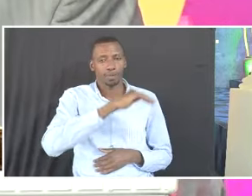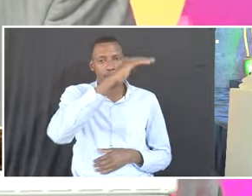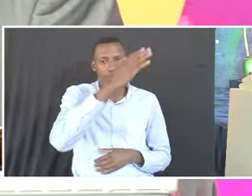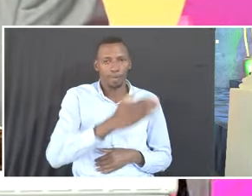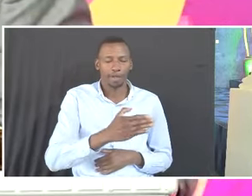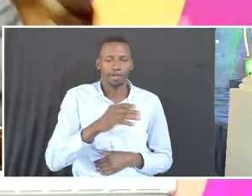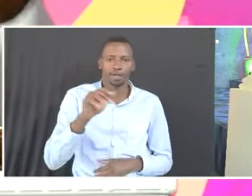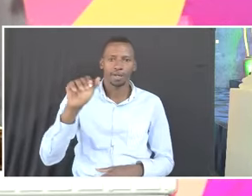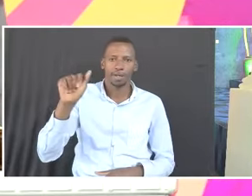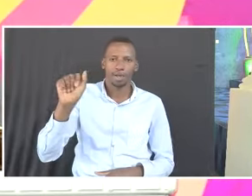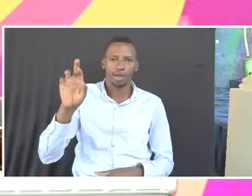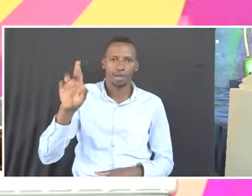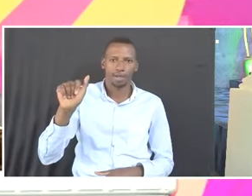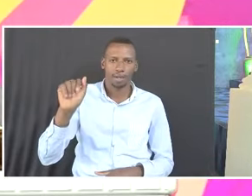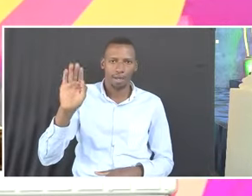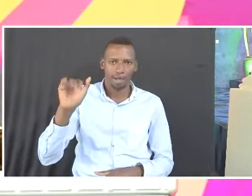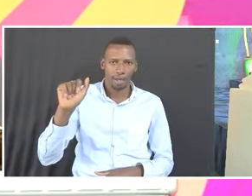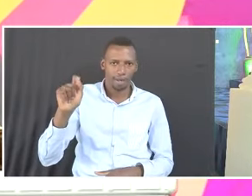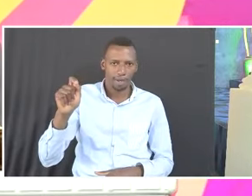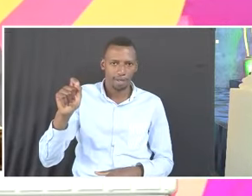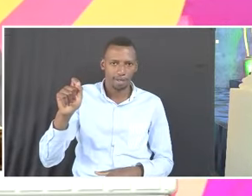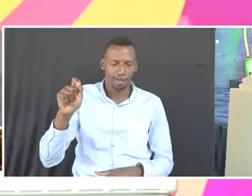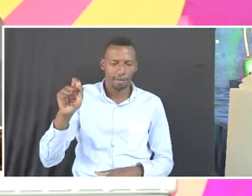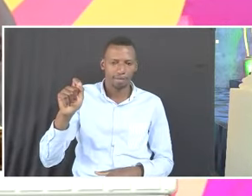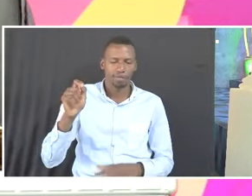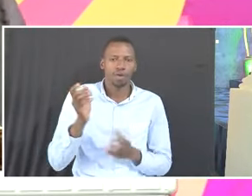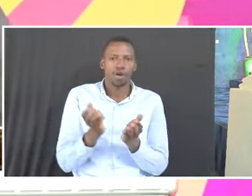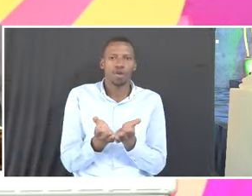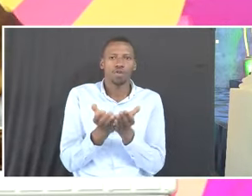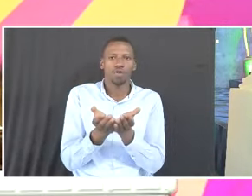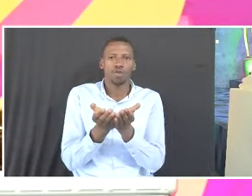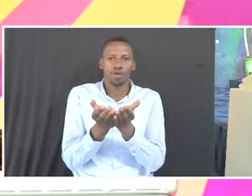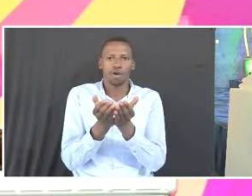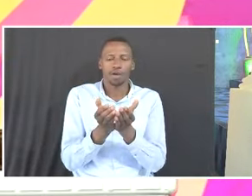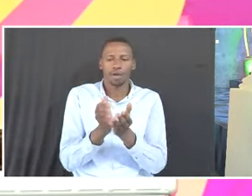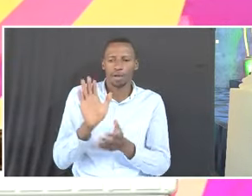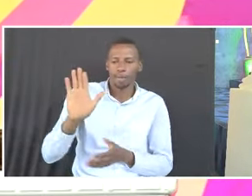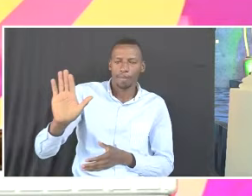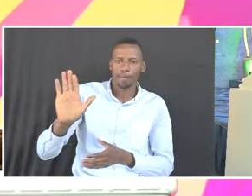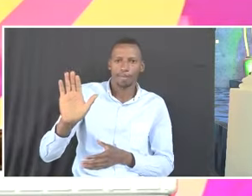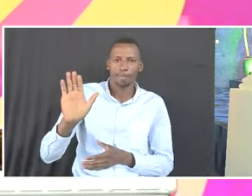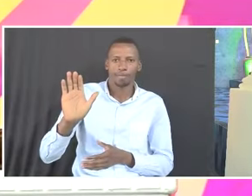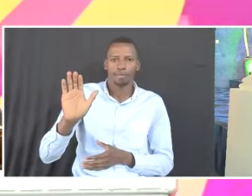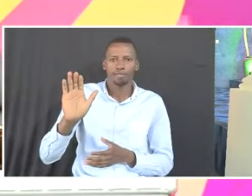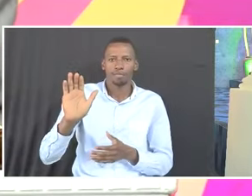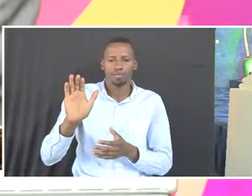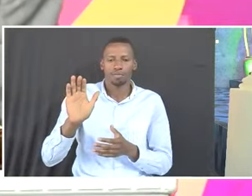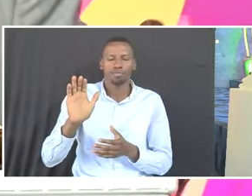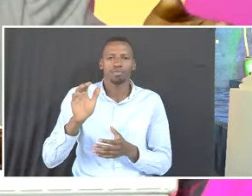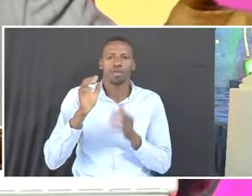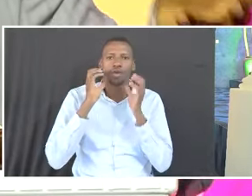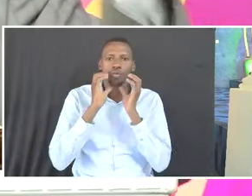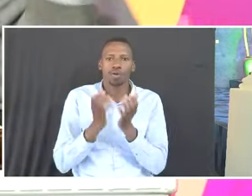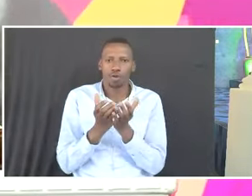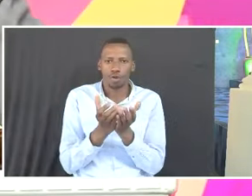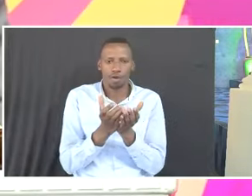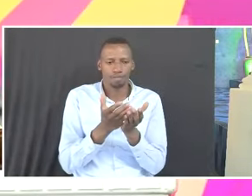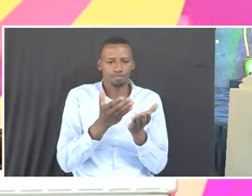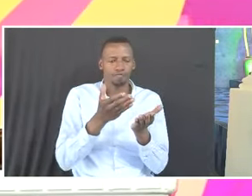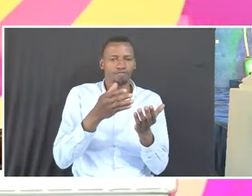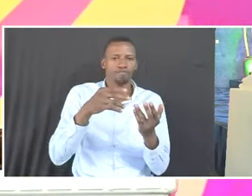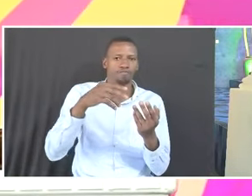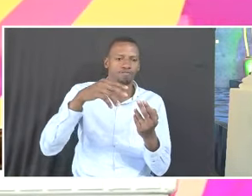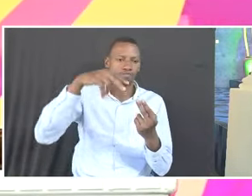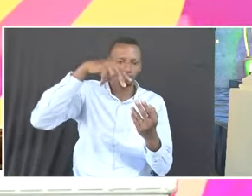Ararat, Noah's ark found rest during the flood, Genesis 8:4. On Mount